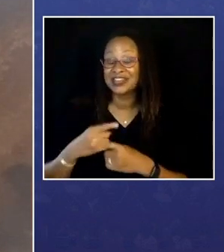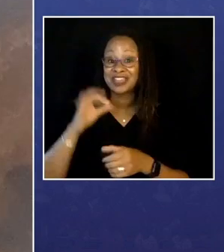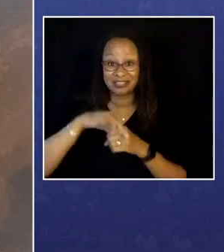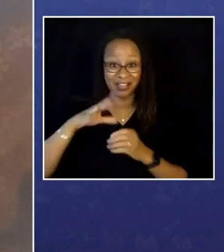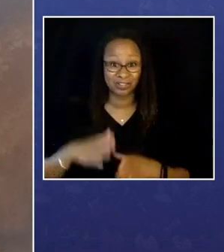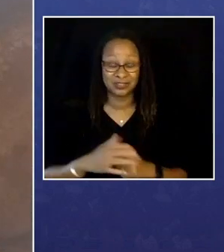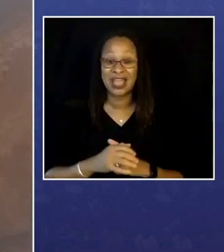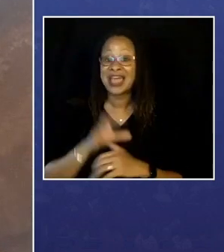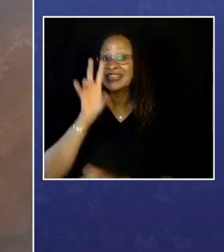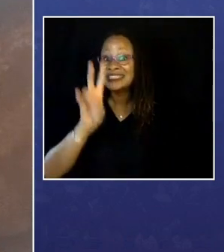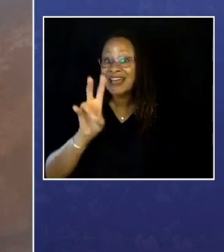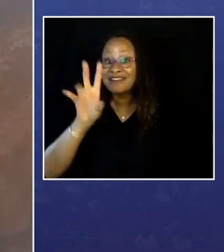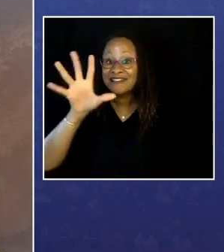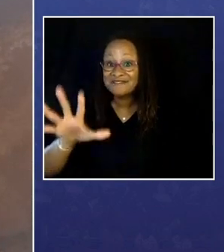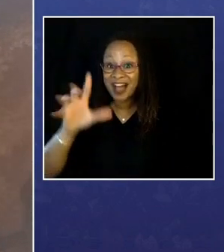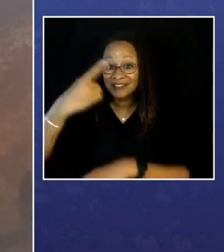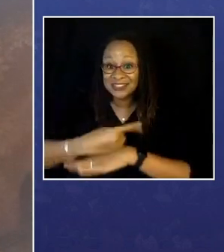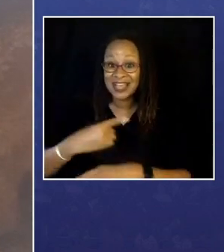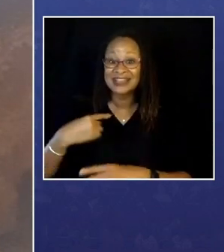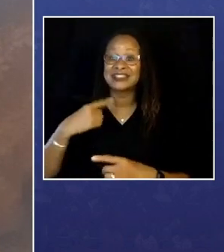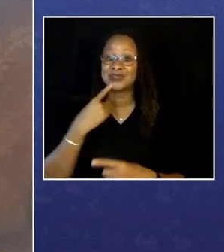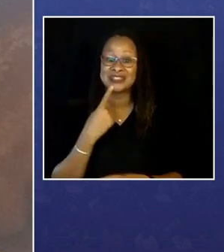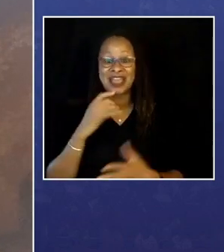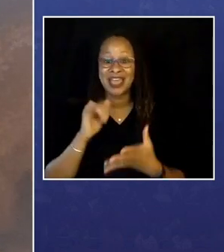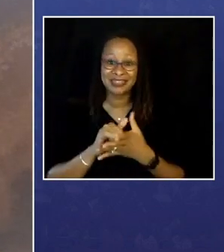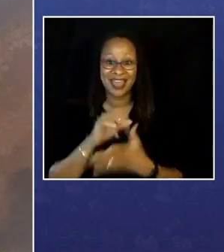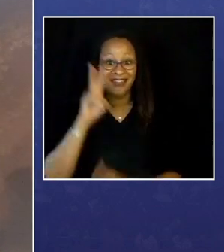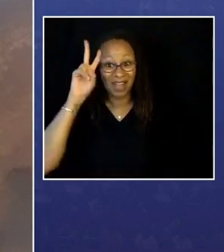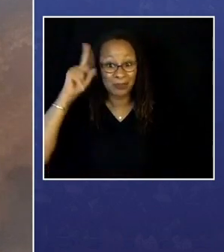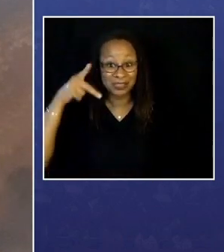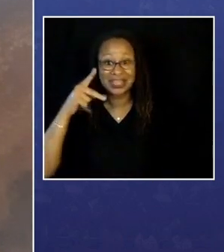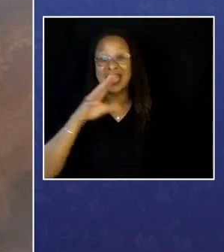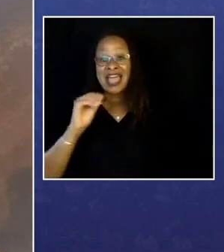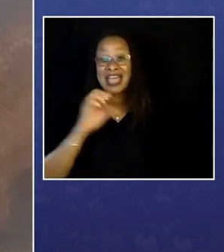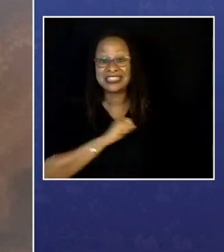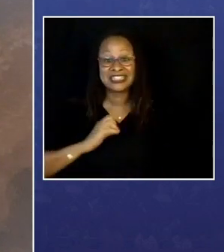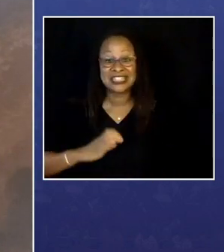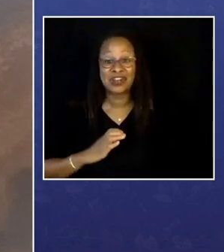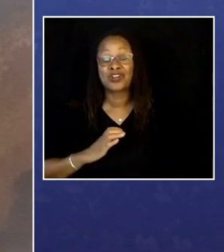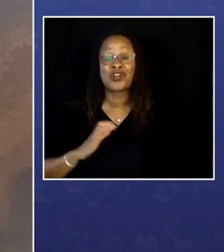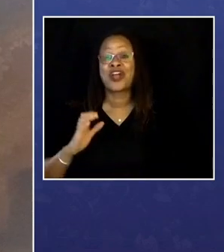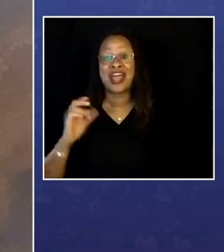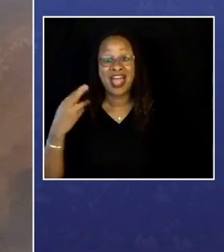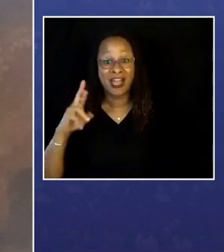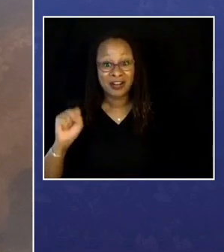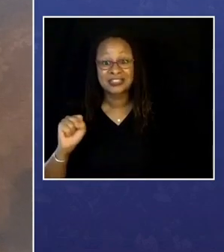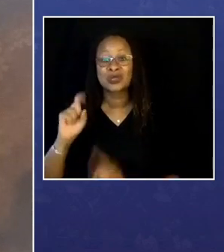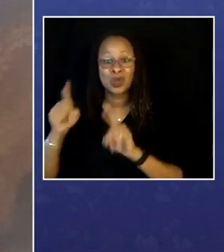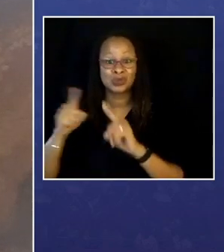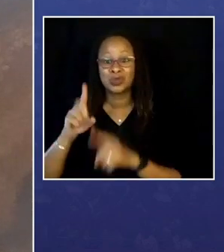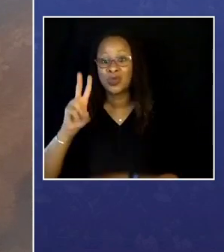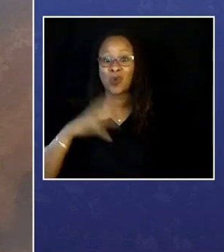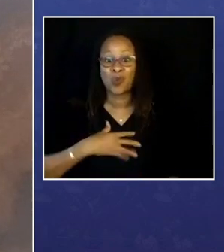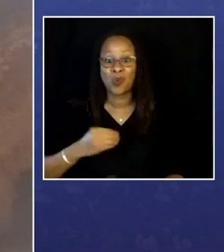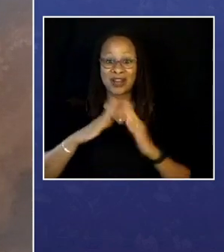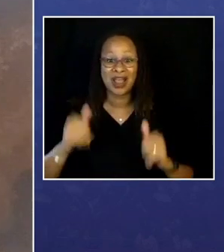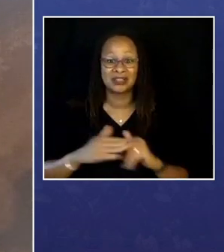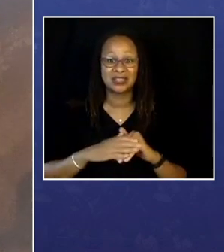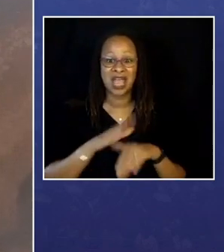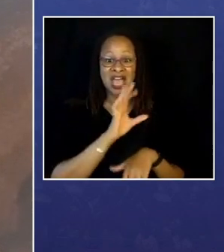election. 75 days to send Vice President Biden and Senator Harris to the White House and Donald